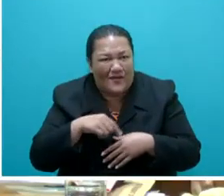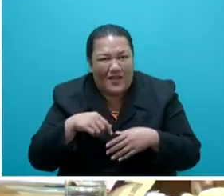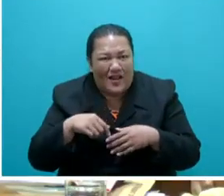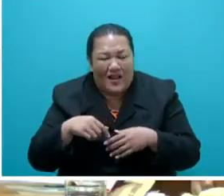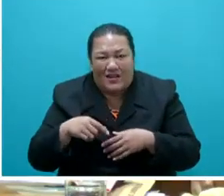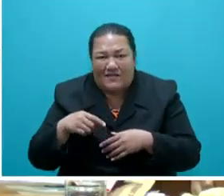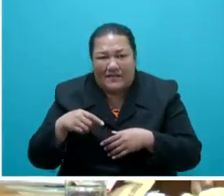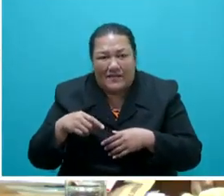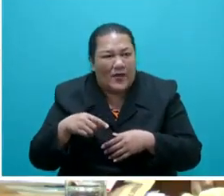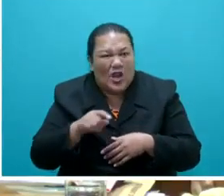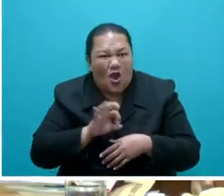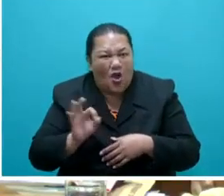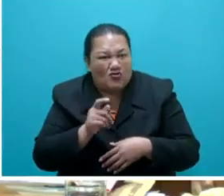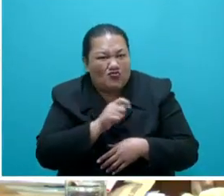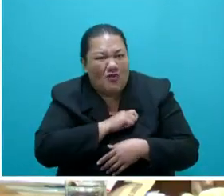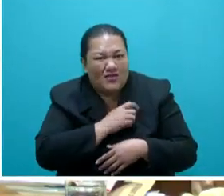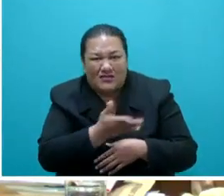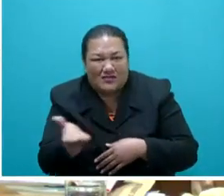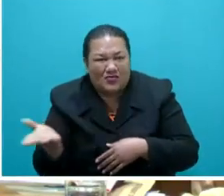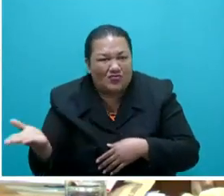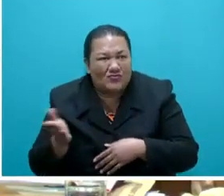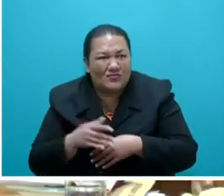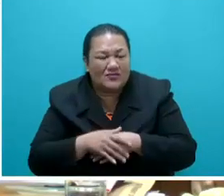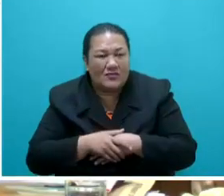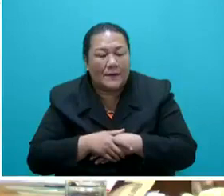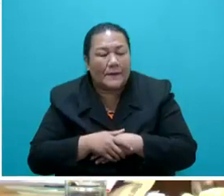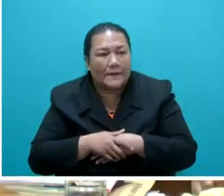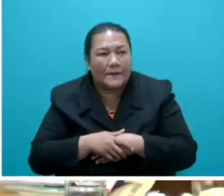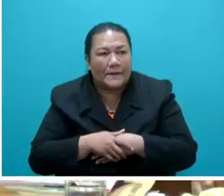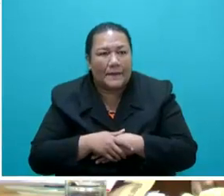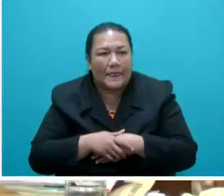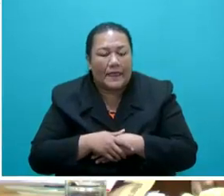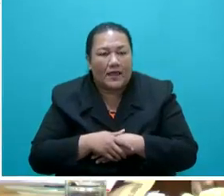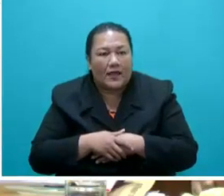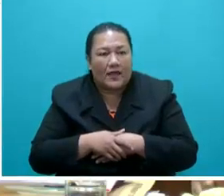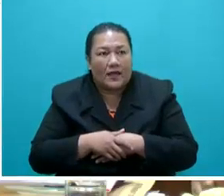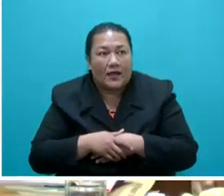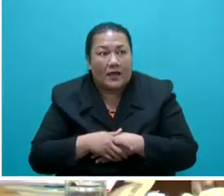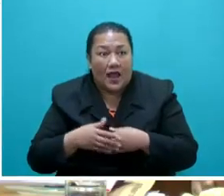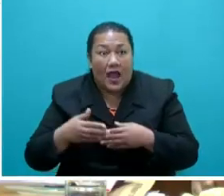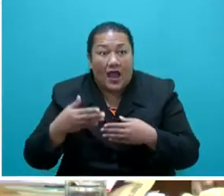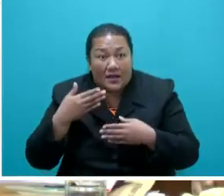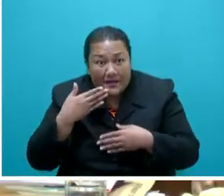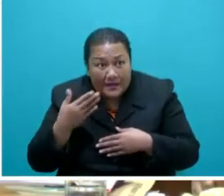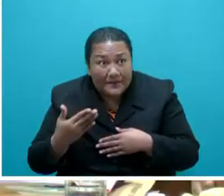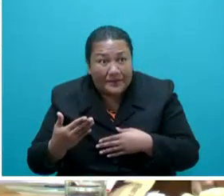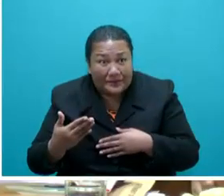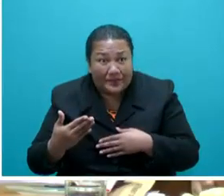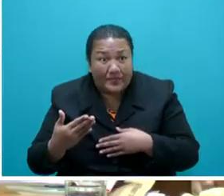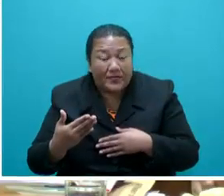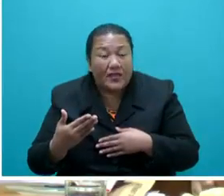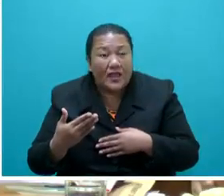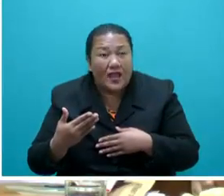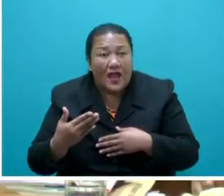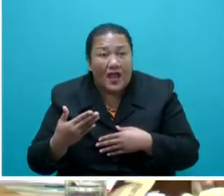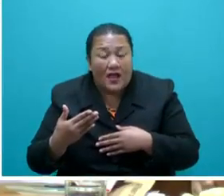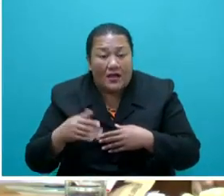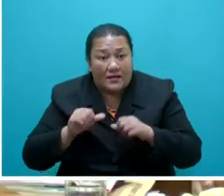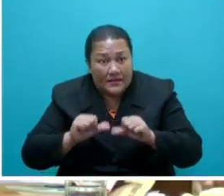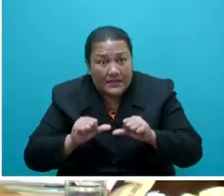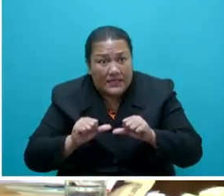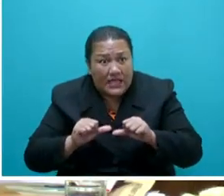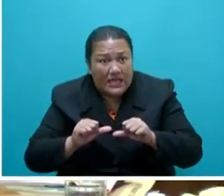And despite His Excellency's plea on this point, we still heard such speeches from opposition members all